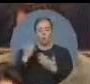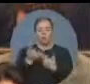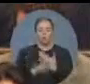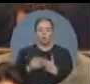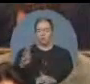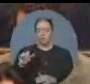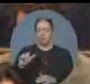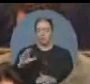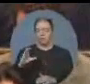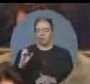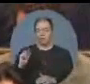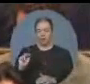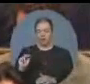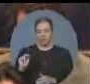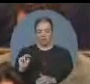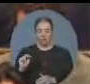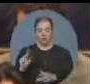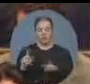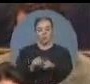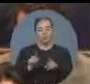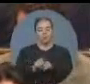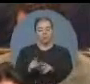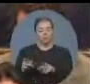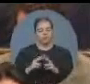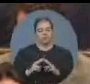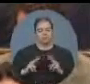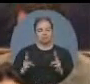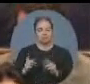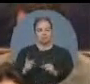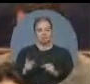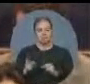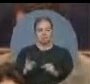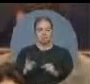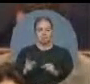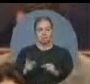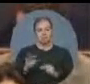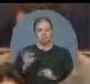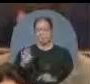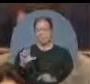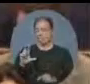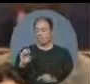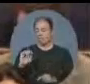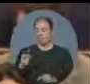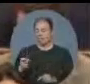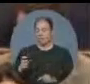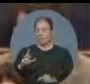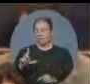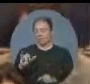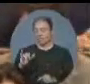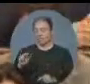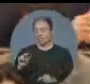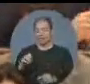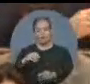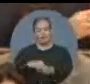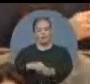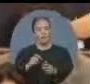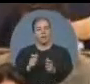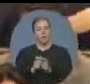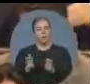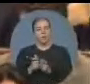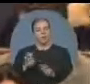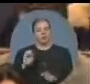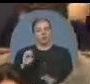They don't know about the flex line and the car plant in Oshawa. They are ignorant of all of that. What they know is how to increase the price of